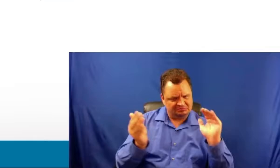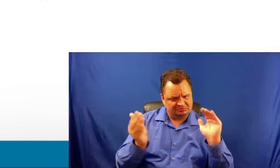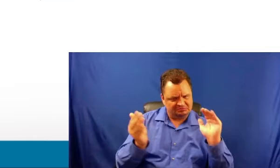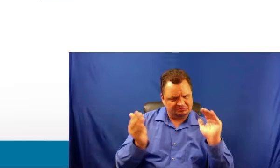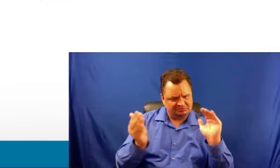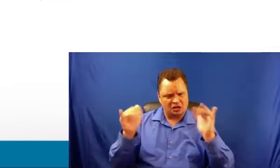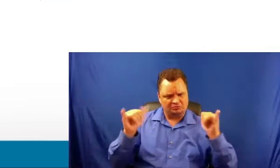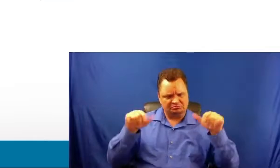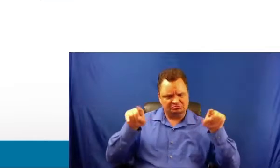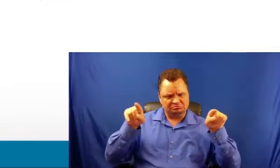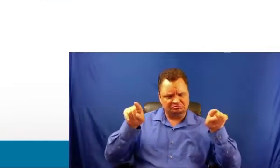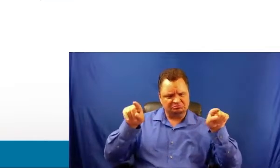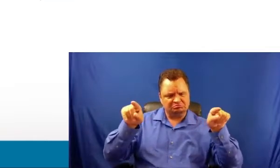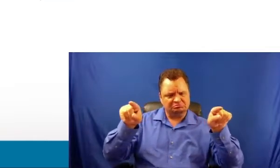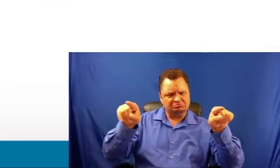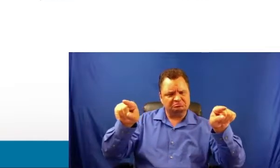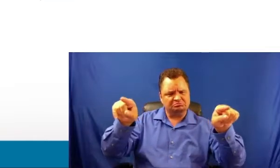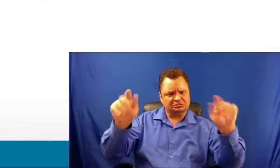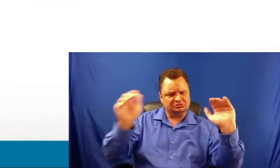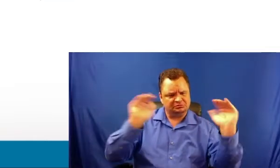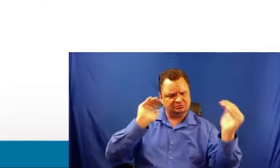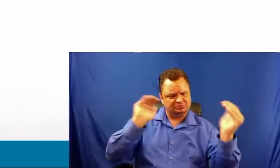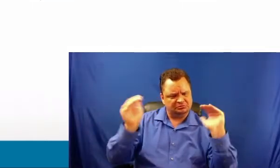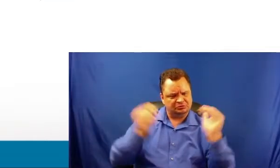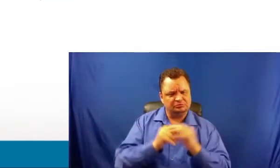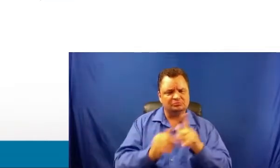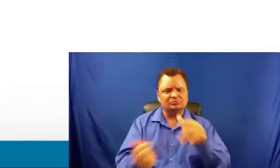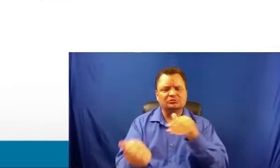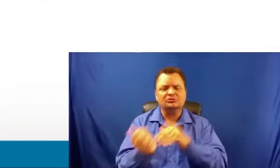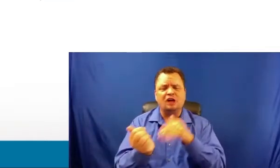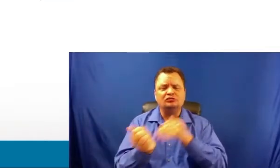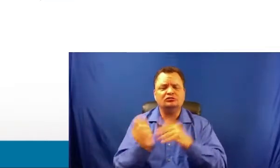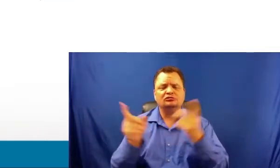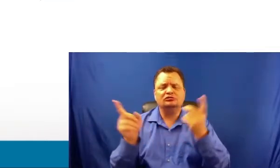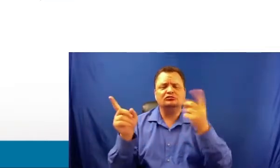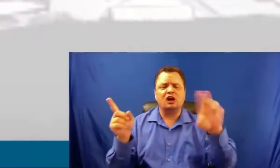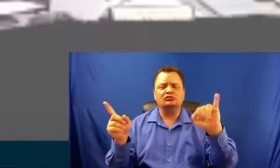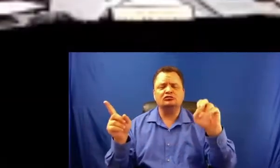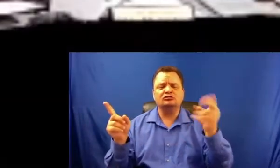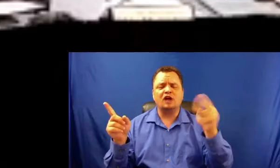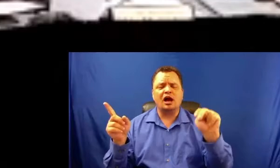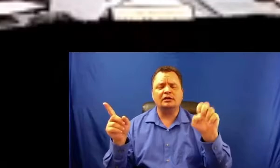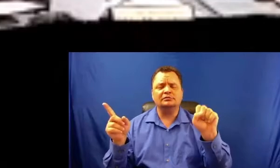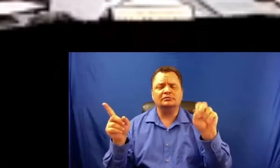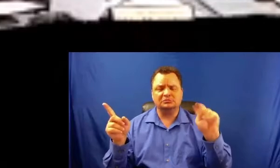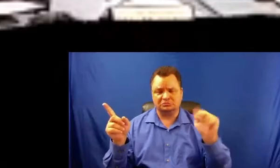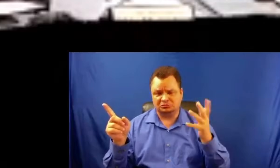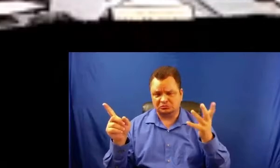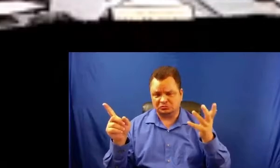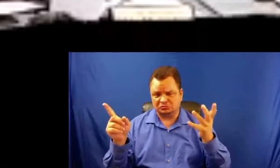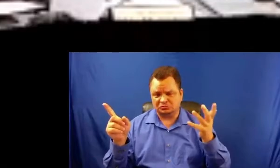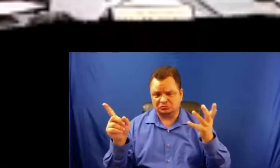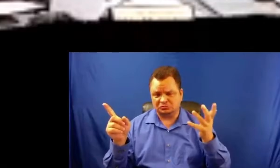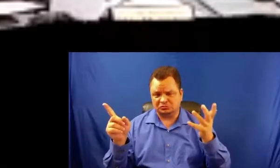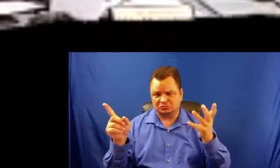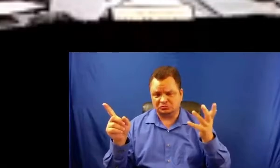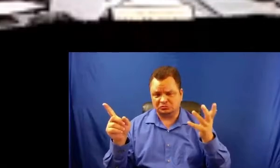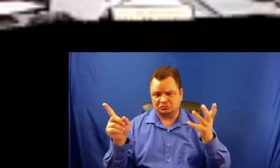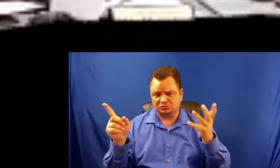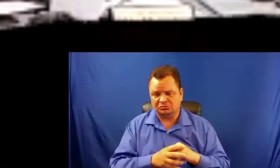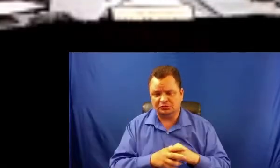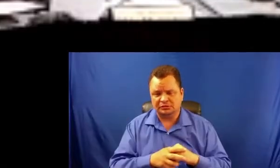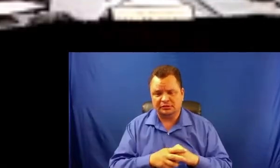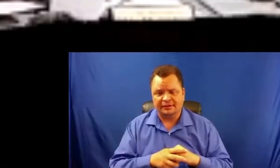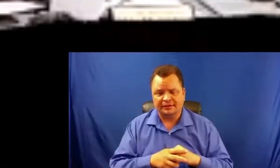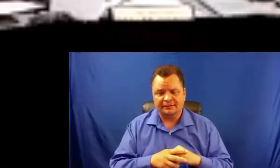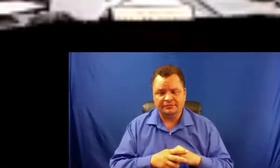about in county, out of state, within the hospital system. Sure, I can give some preliminaries too, and I'm here.